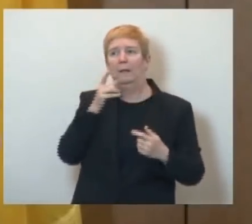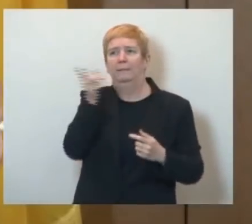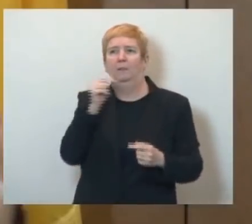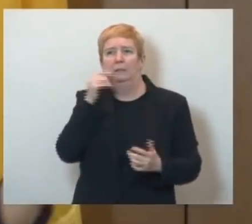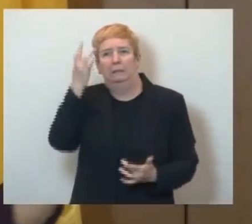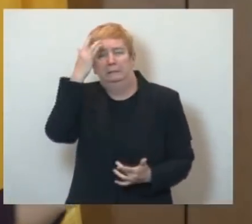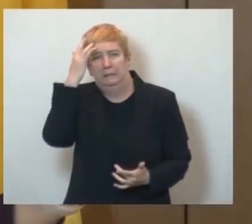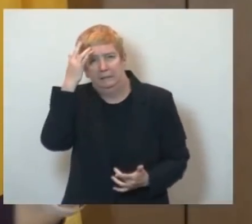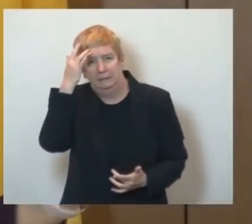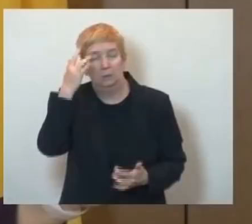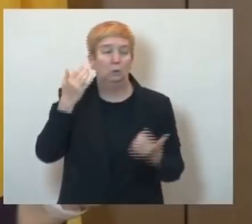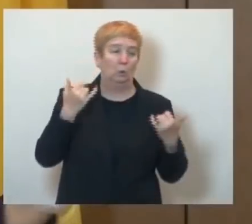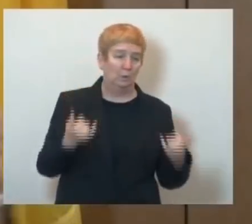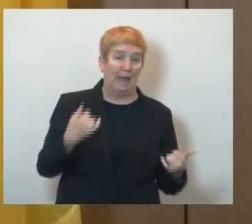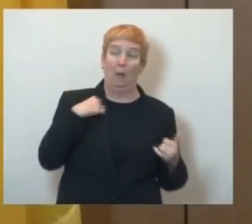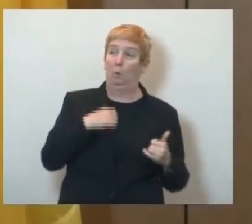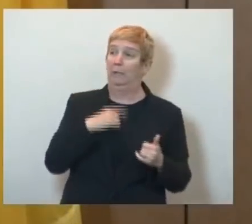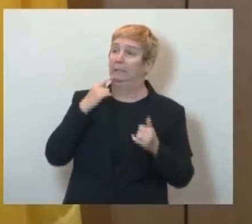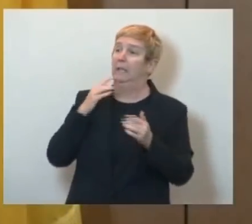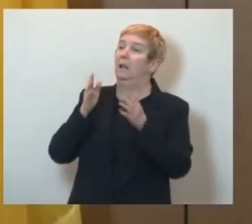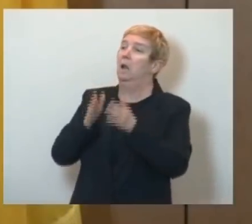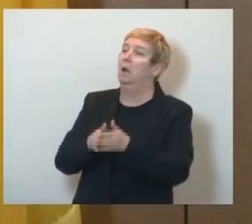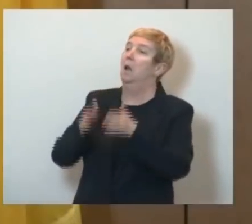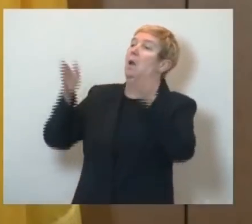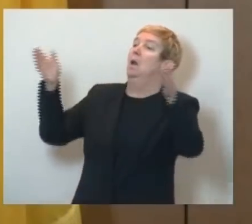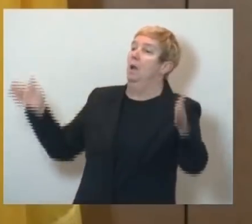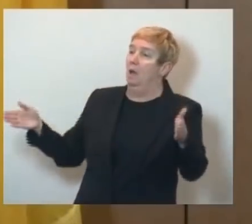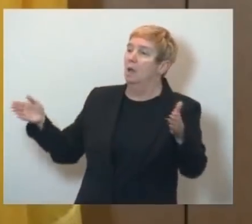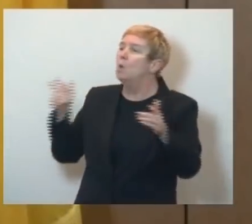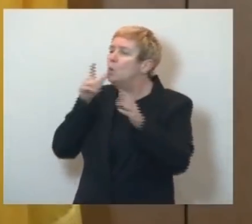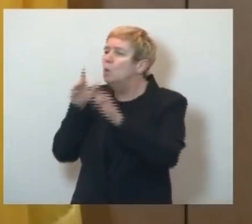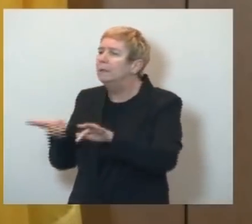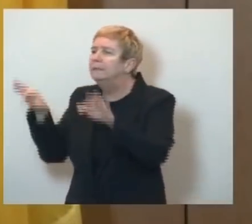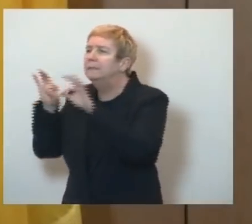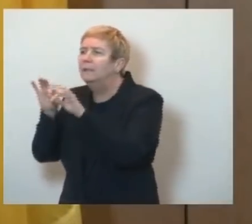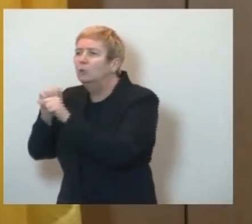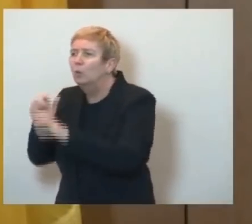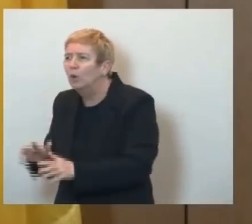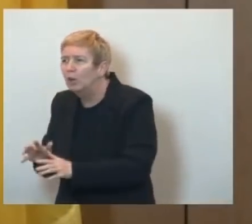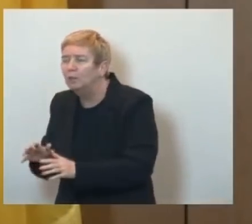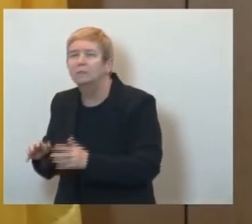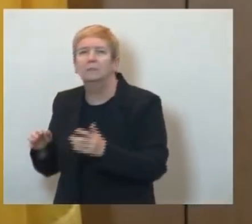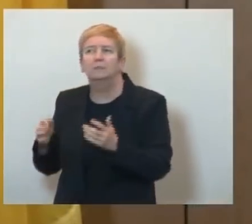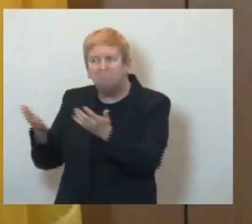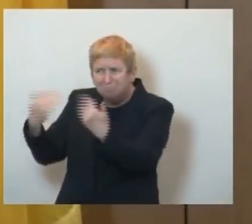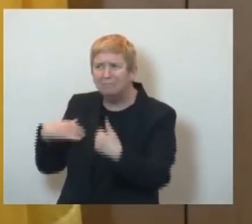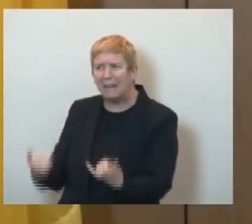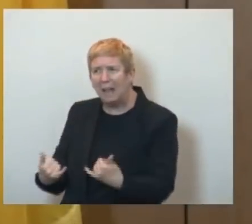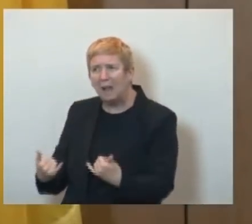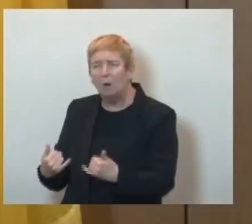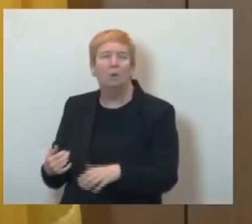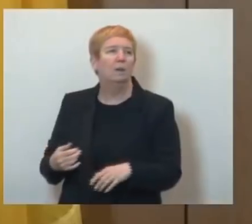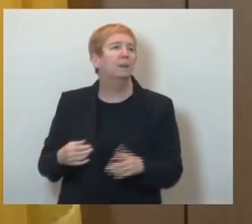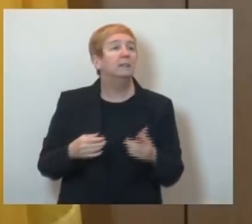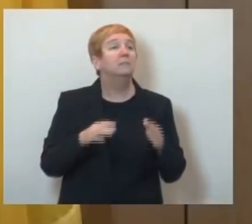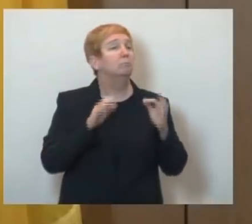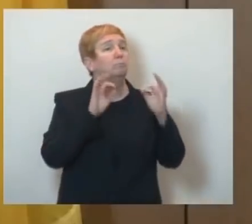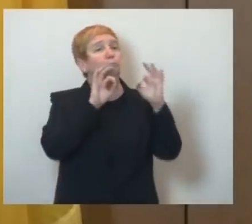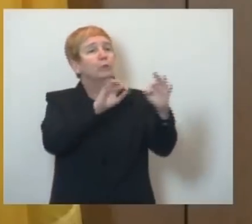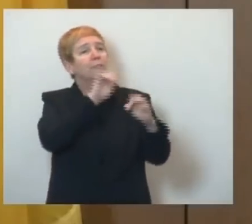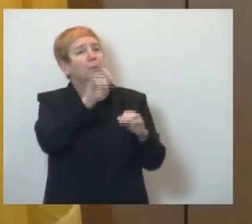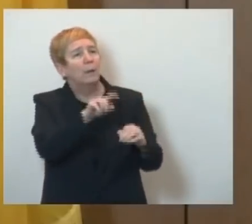we then pushed out the testing to essential workers. We want to do more. It's a perfect question, Matt. We are